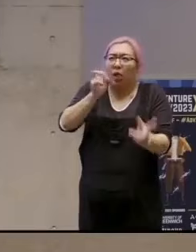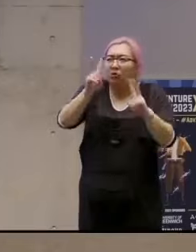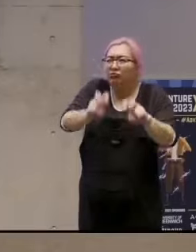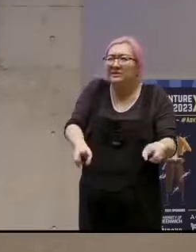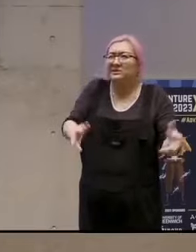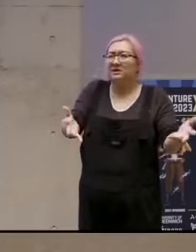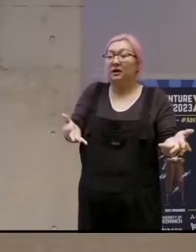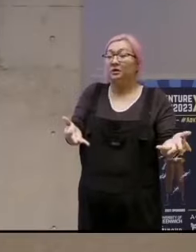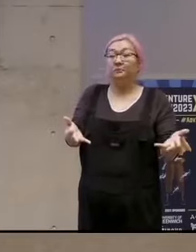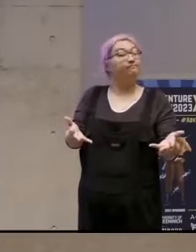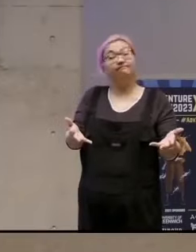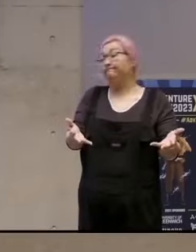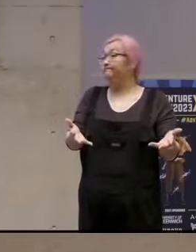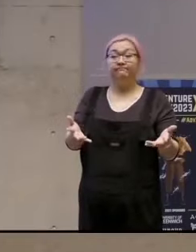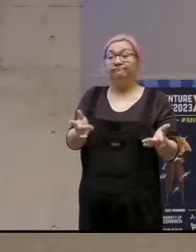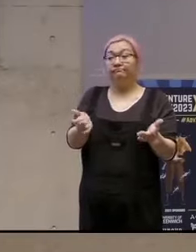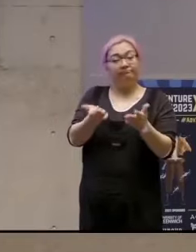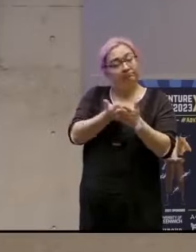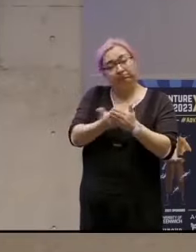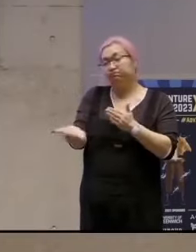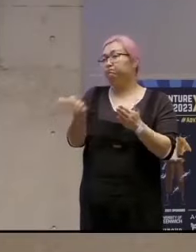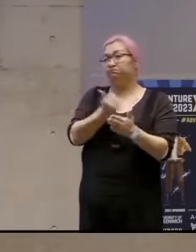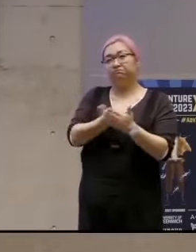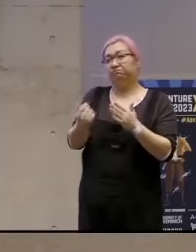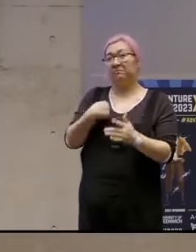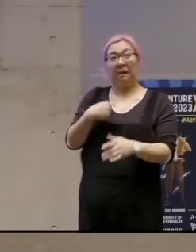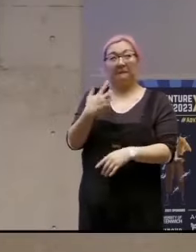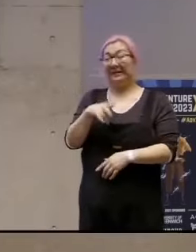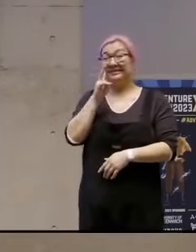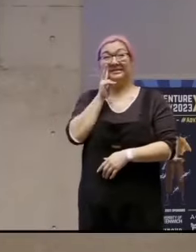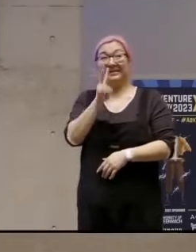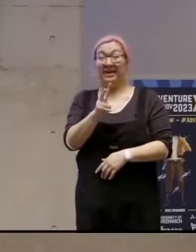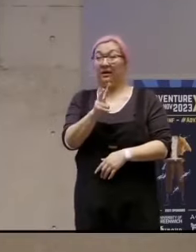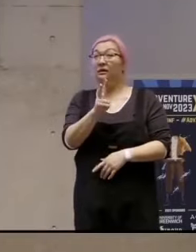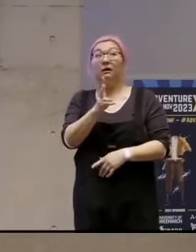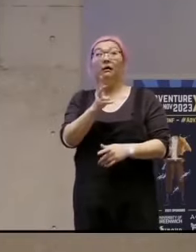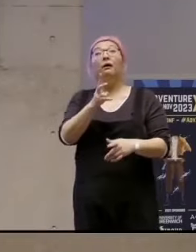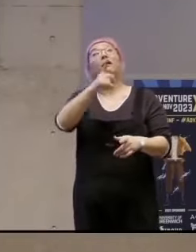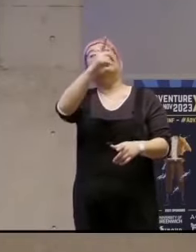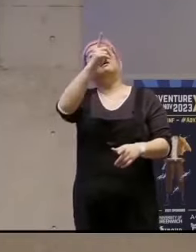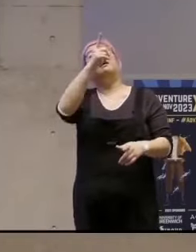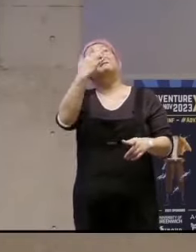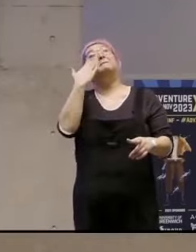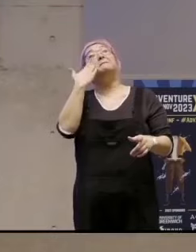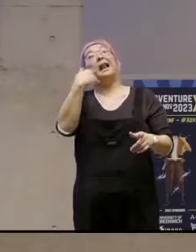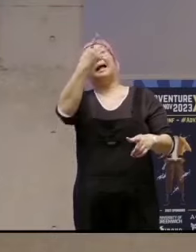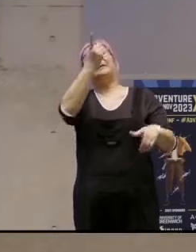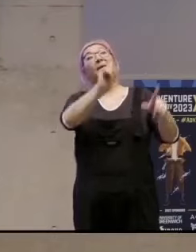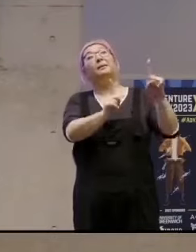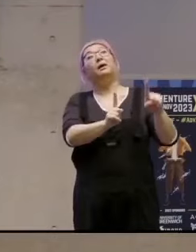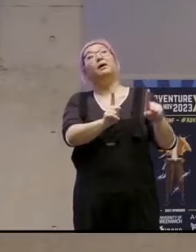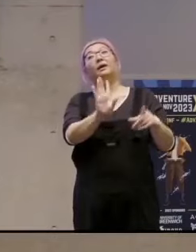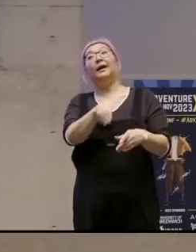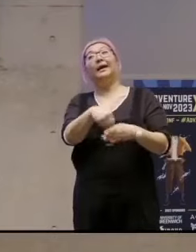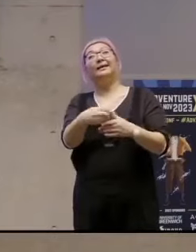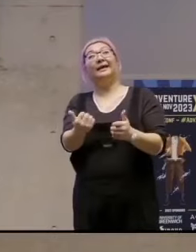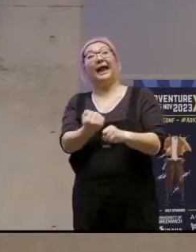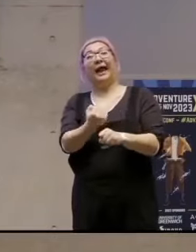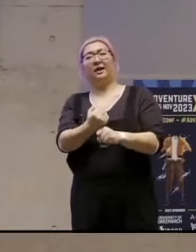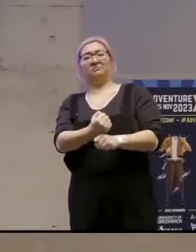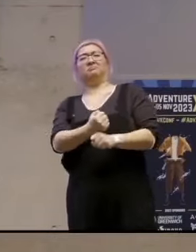I've seen representations of like Black communities that seems like they saw Boys in the Hood